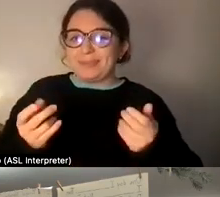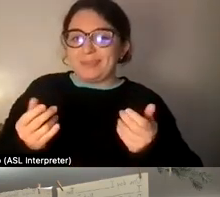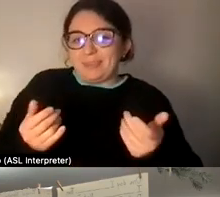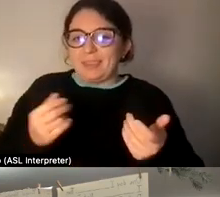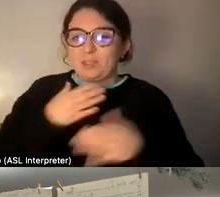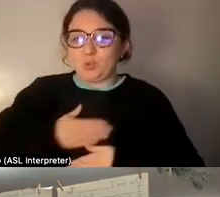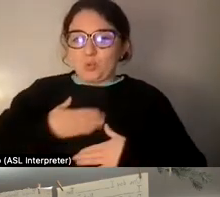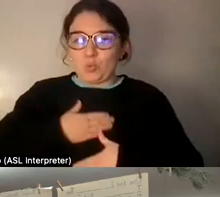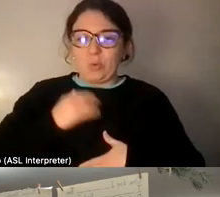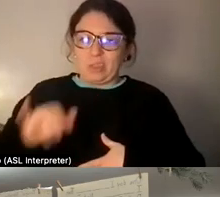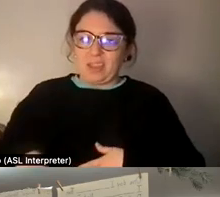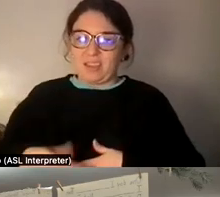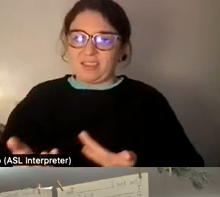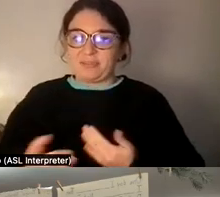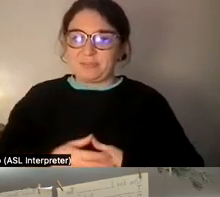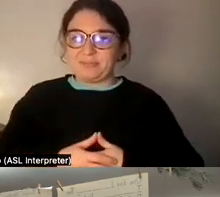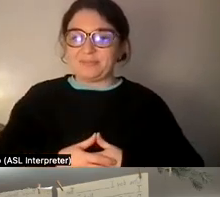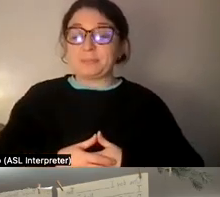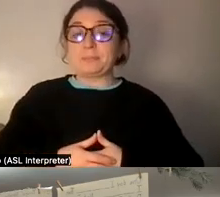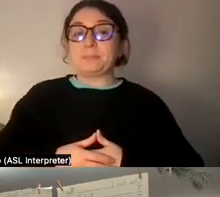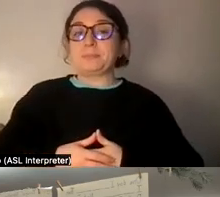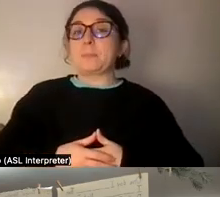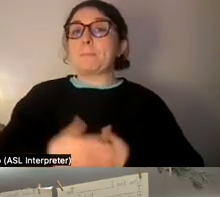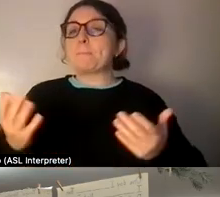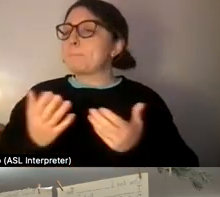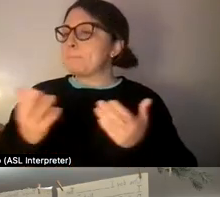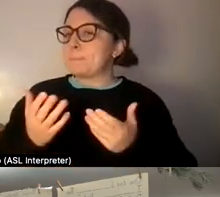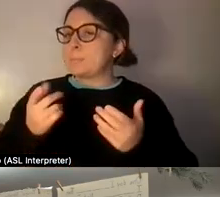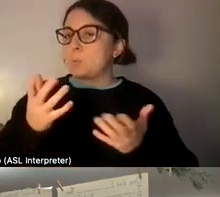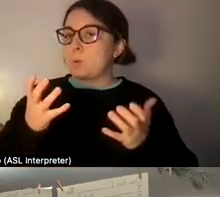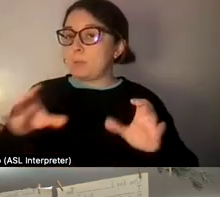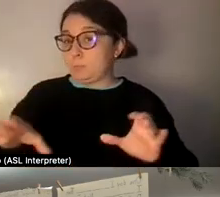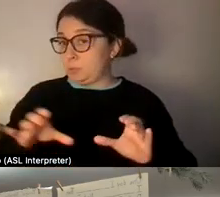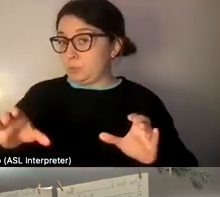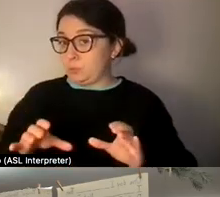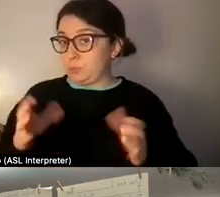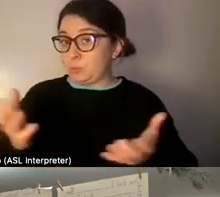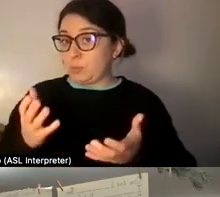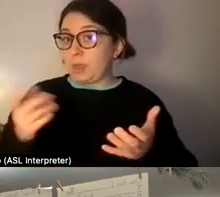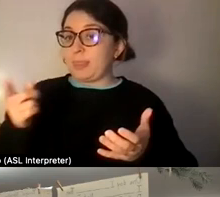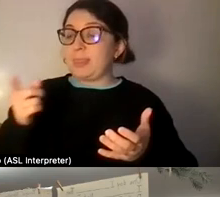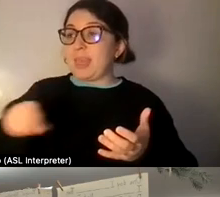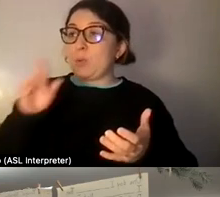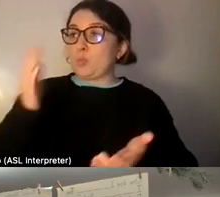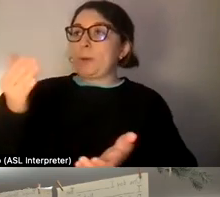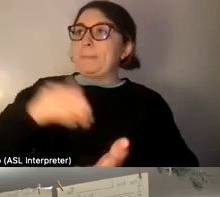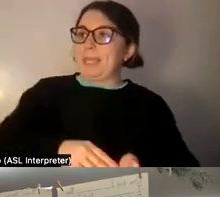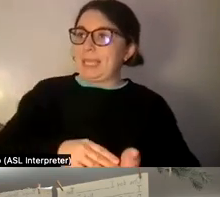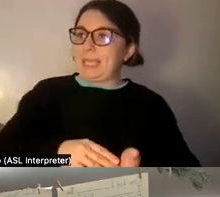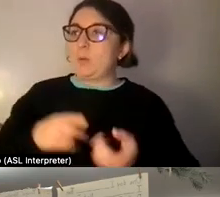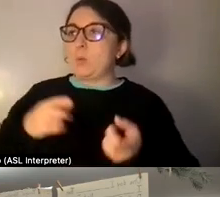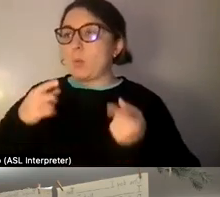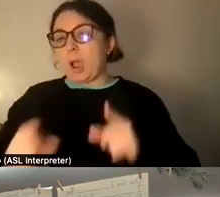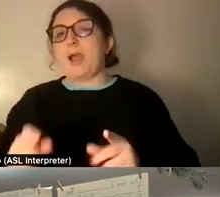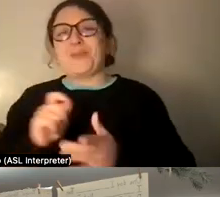But the thing that you want them to do when they're doing that is have them repeat while they're writing it at the same time, which is, I was listening to you do this.